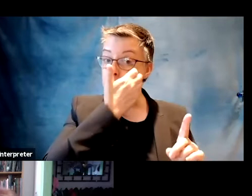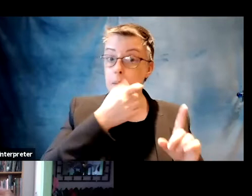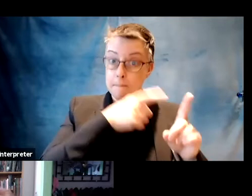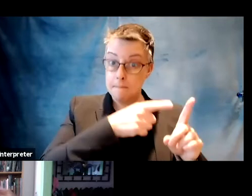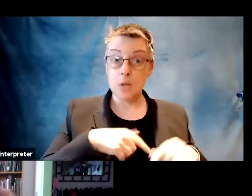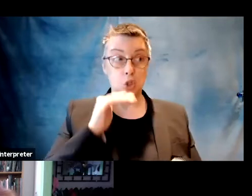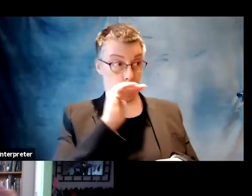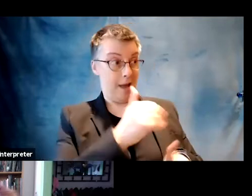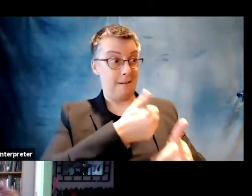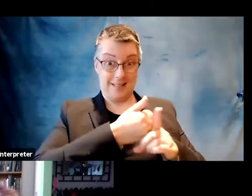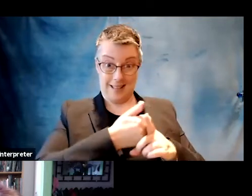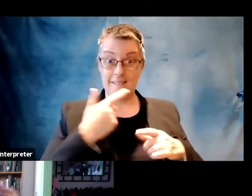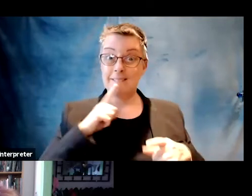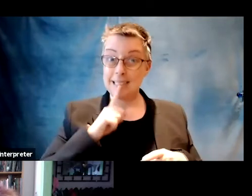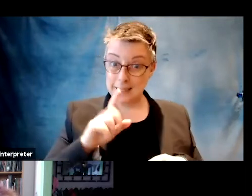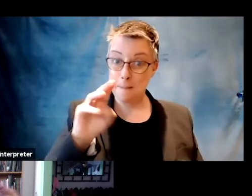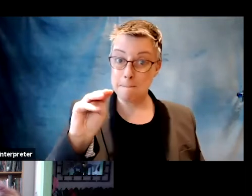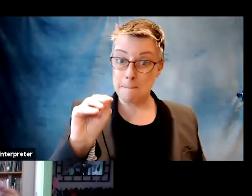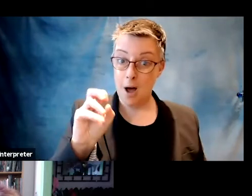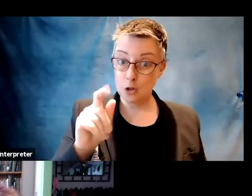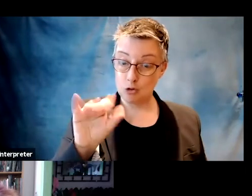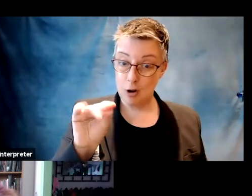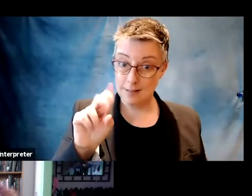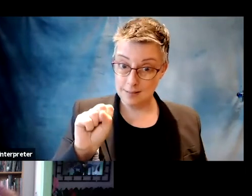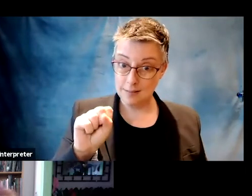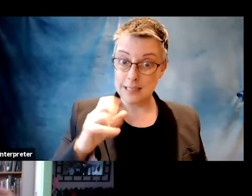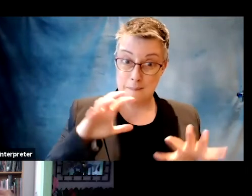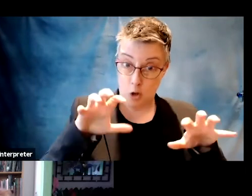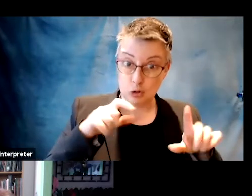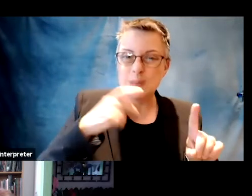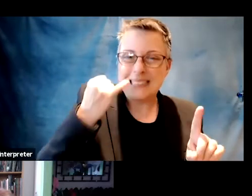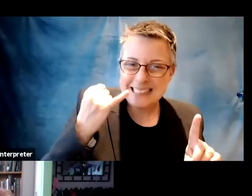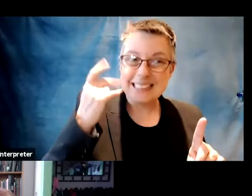monstrous child to find out if it can have a purpose of its own.